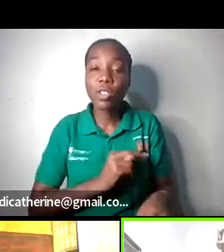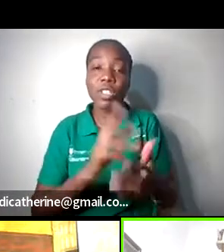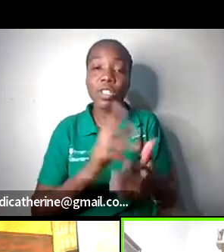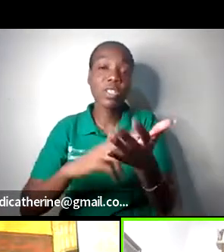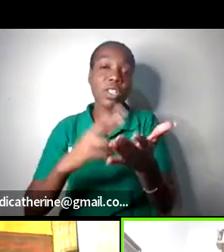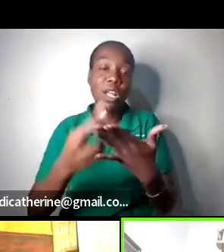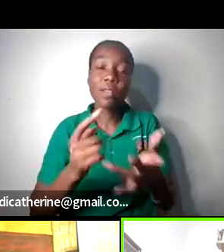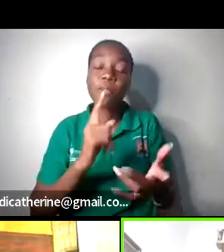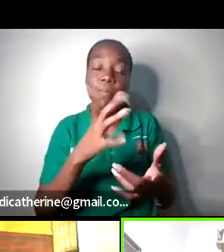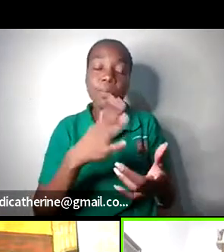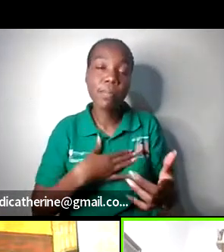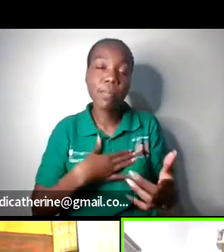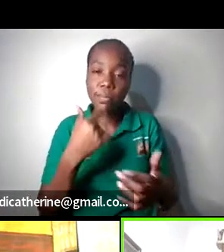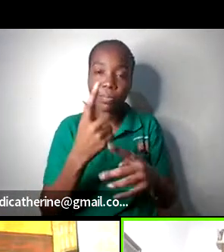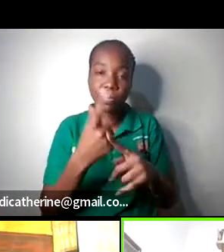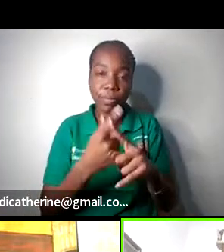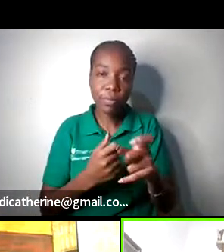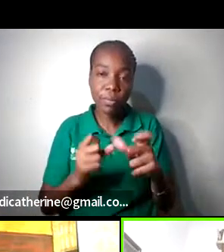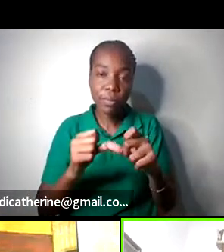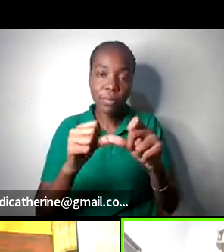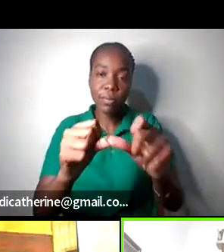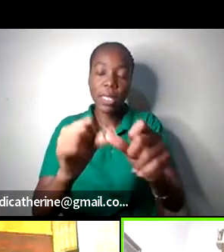manner. Thank you.